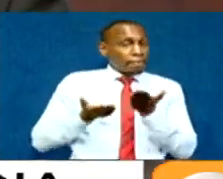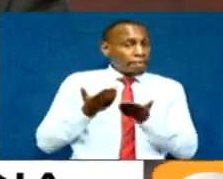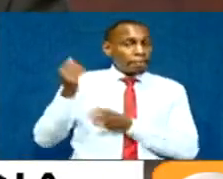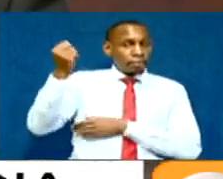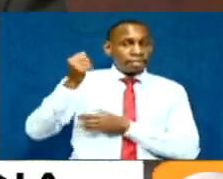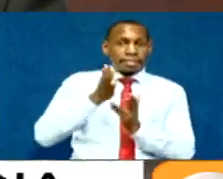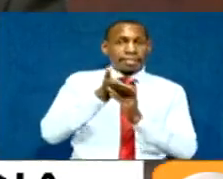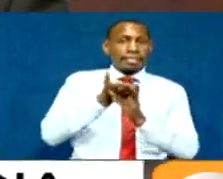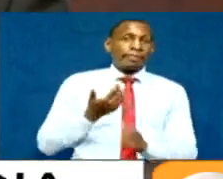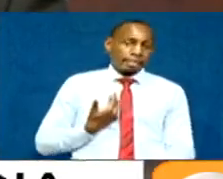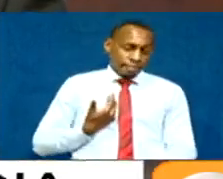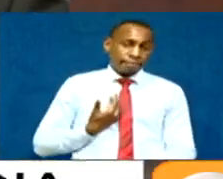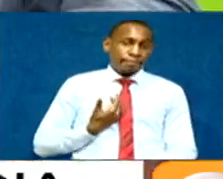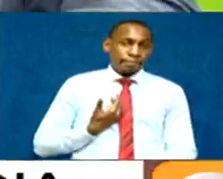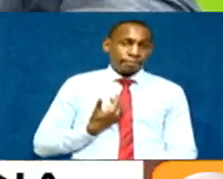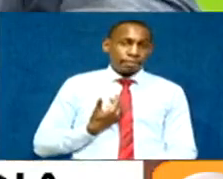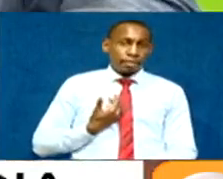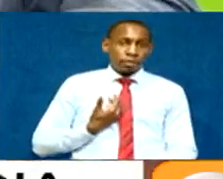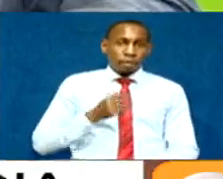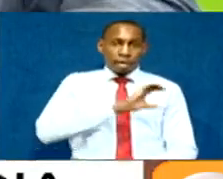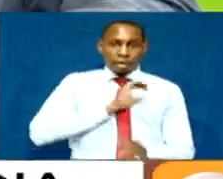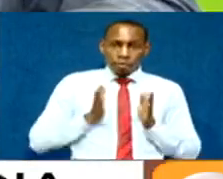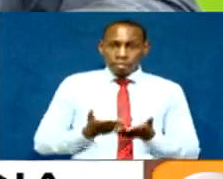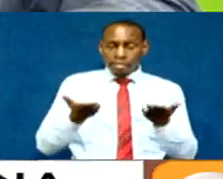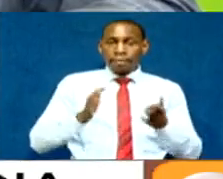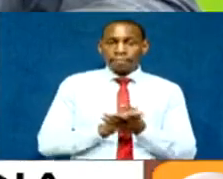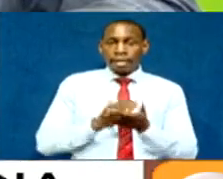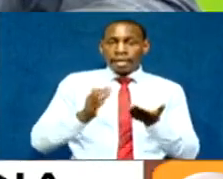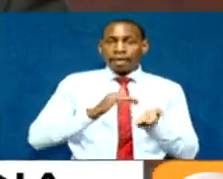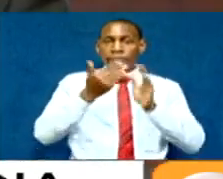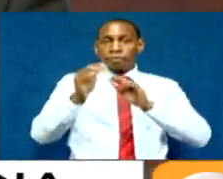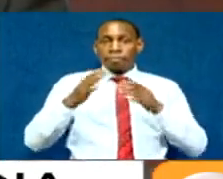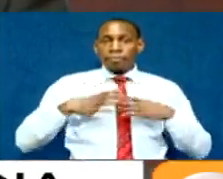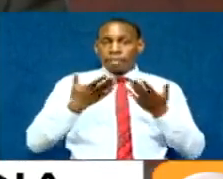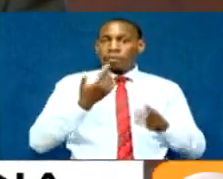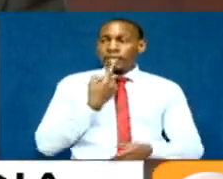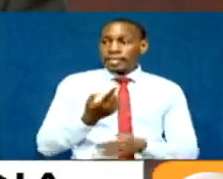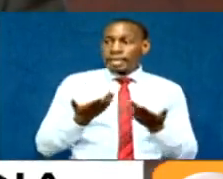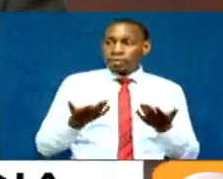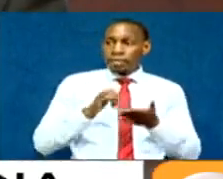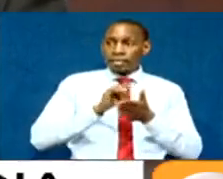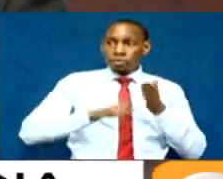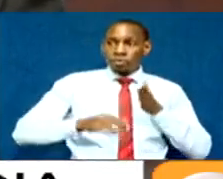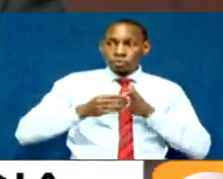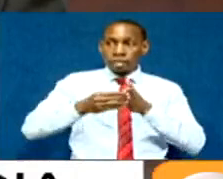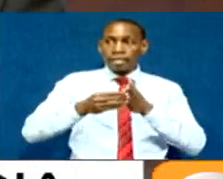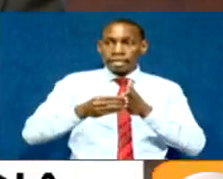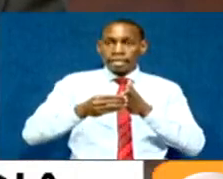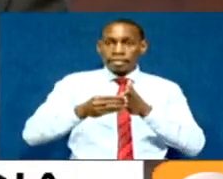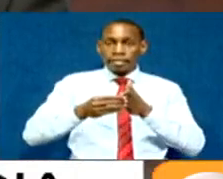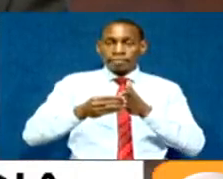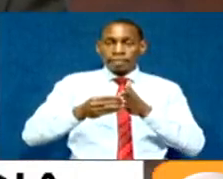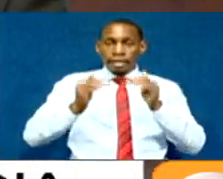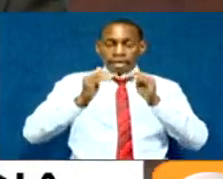political alignment of some of those commissioners. How then do you face Kenyans and tell them that you are leading a unified